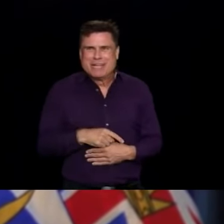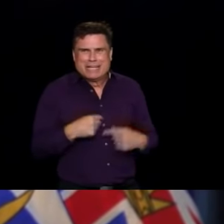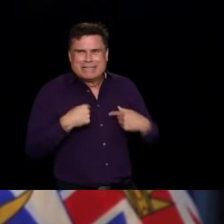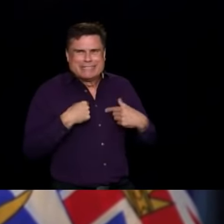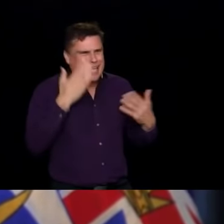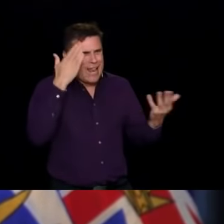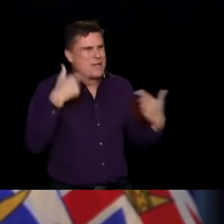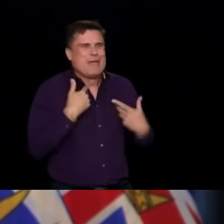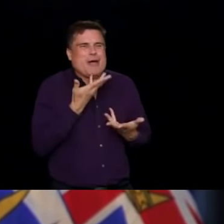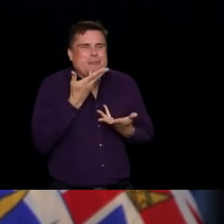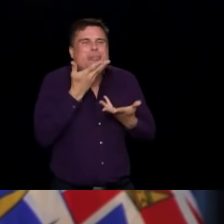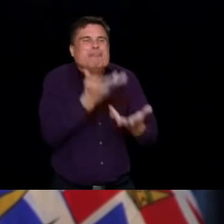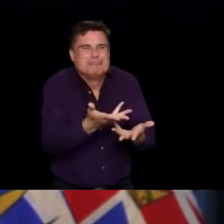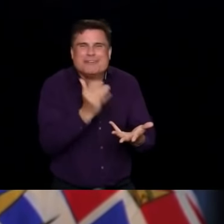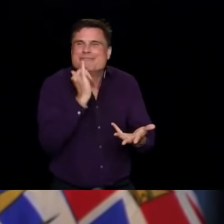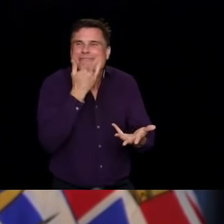yet.